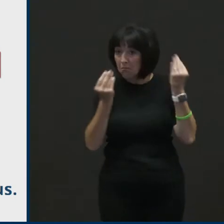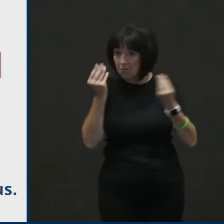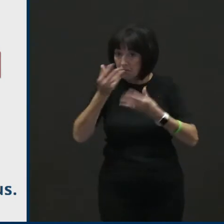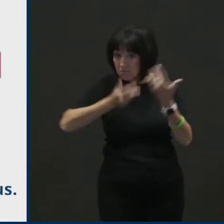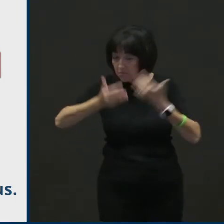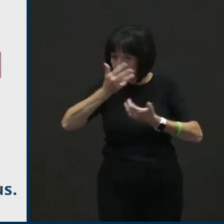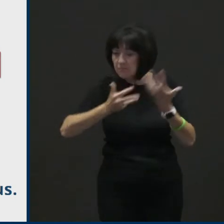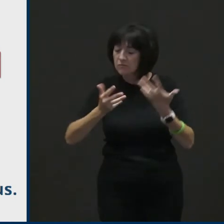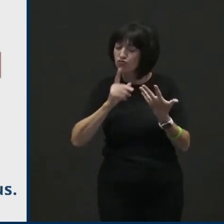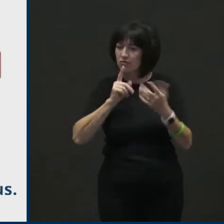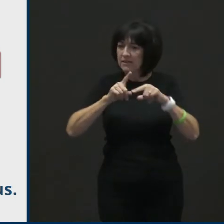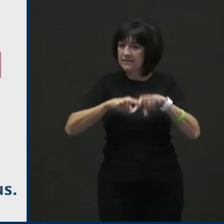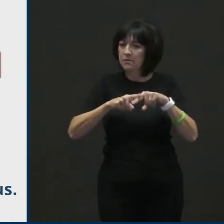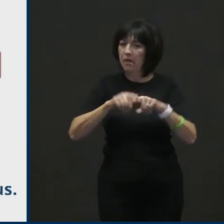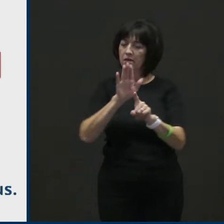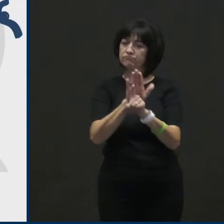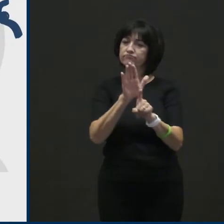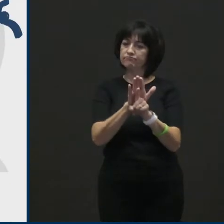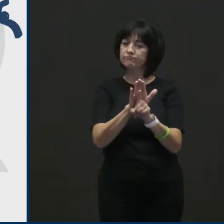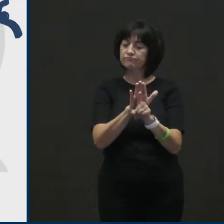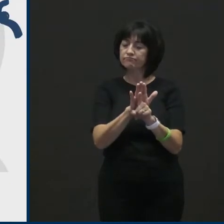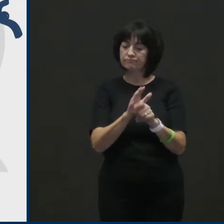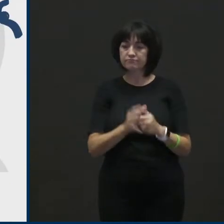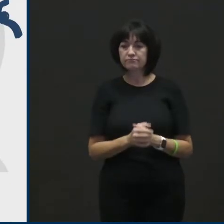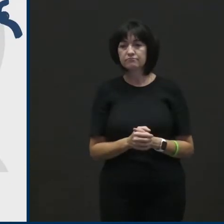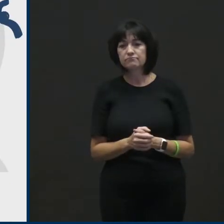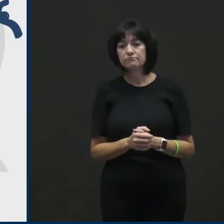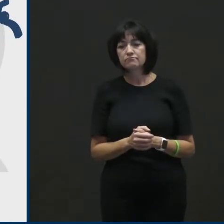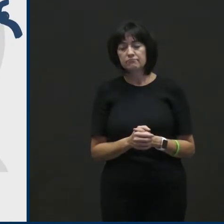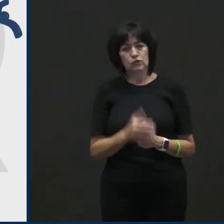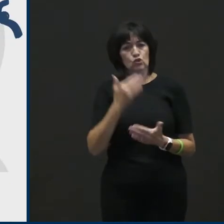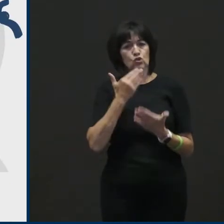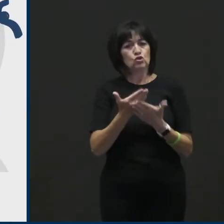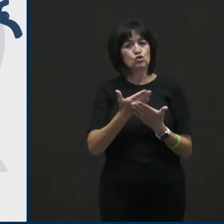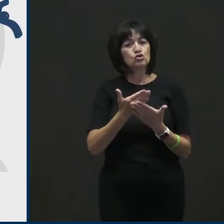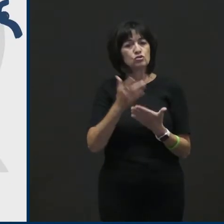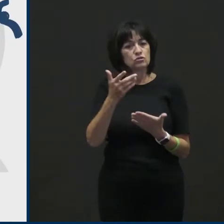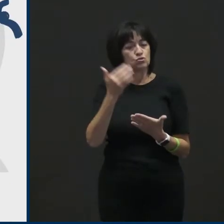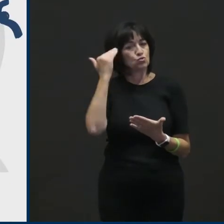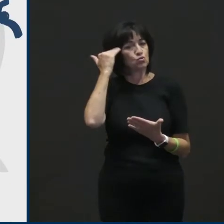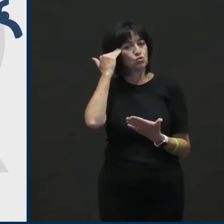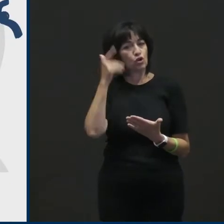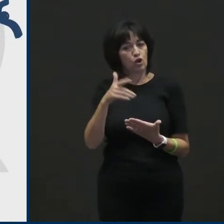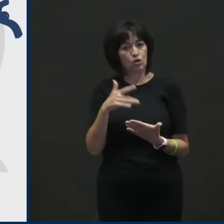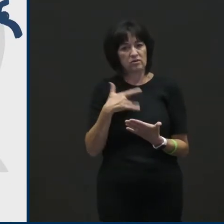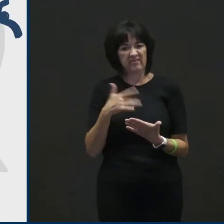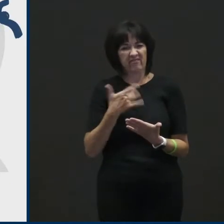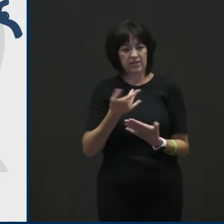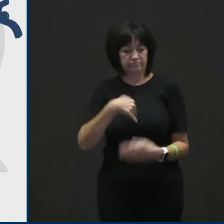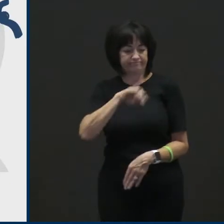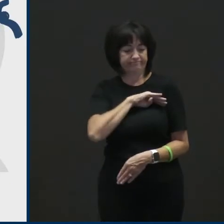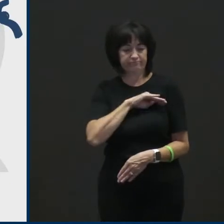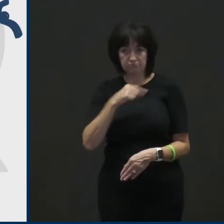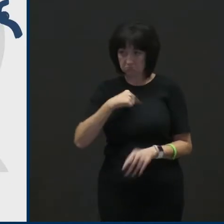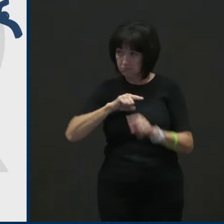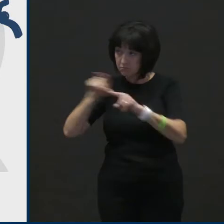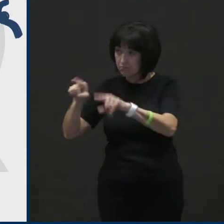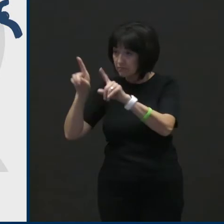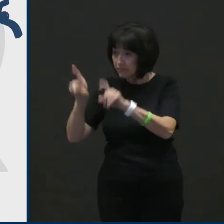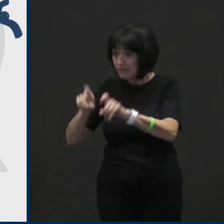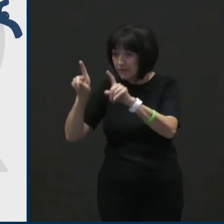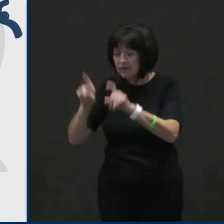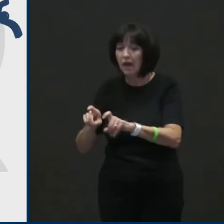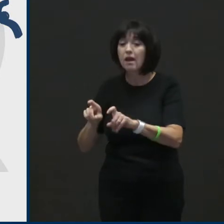COVID-19 status is. And then the other important thing, in addition to wearing a mask, is to wear